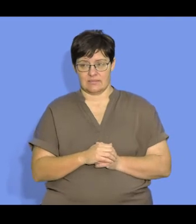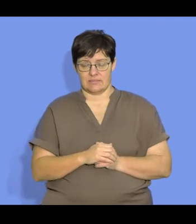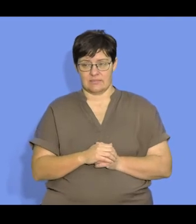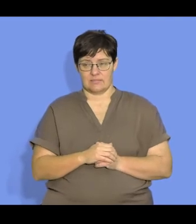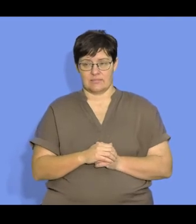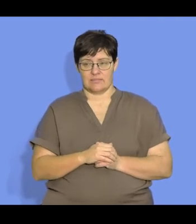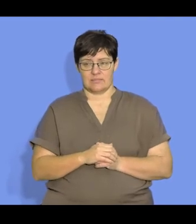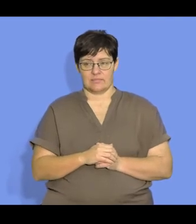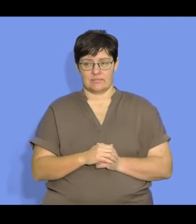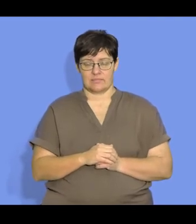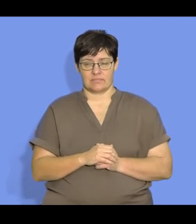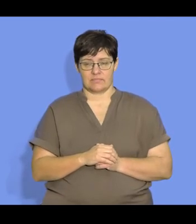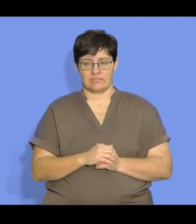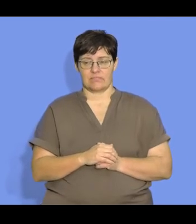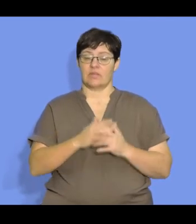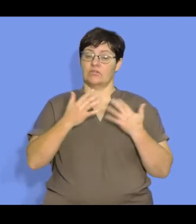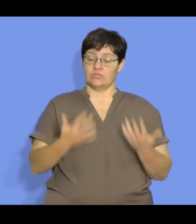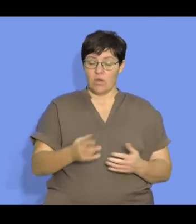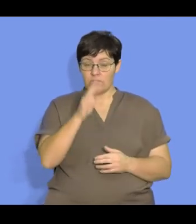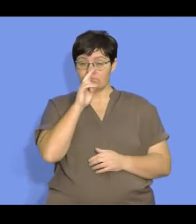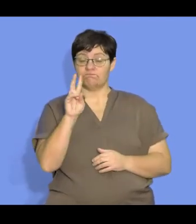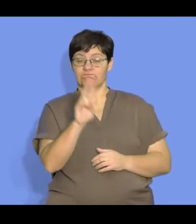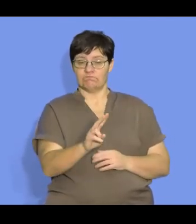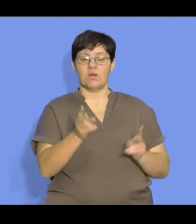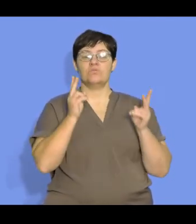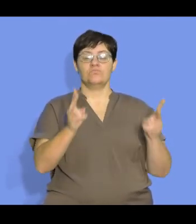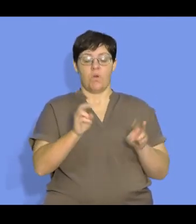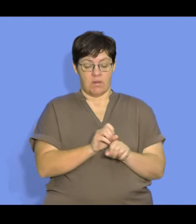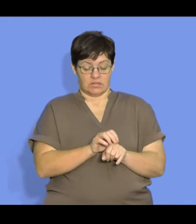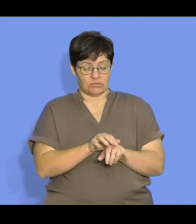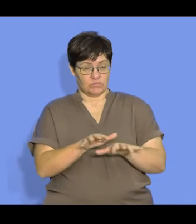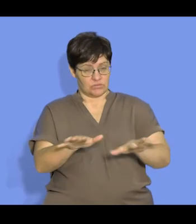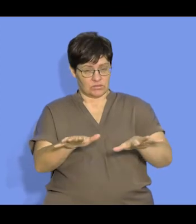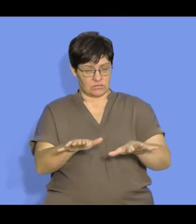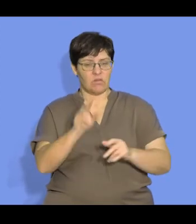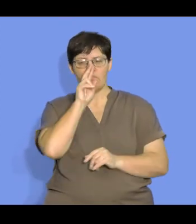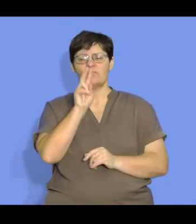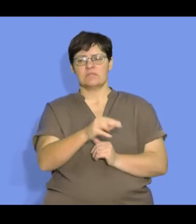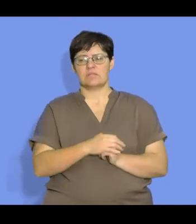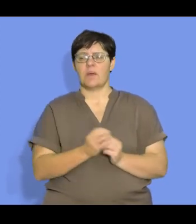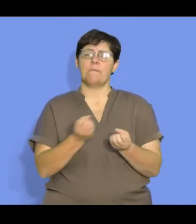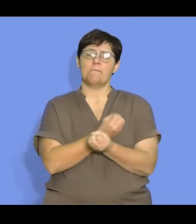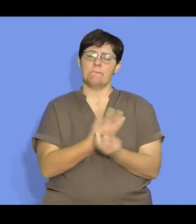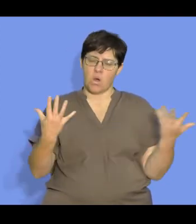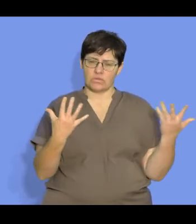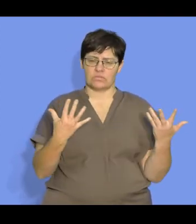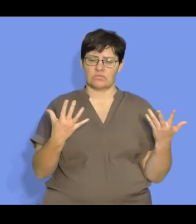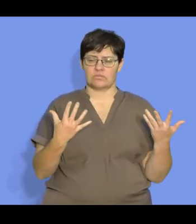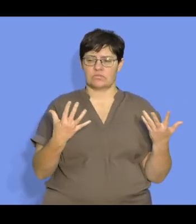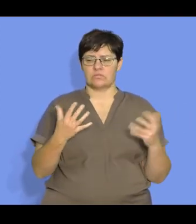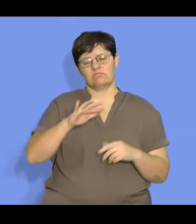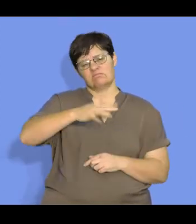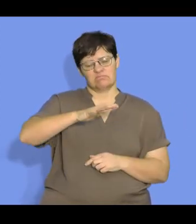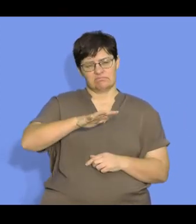activation energy. Right. So when we look at the normal distribution, you will see that most of our,